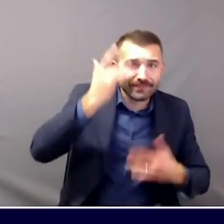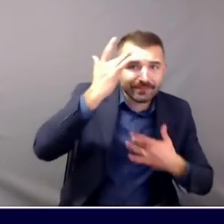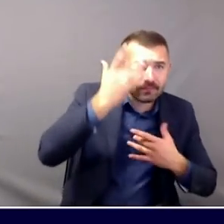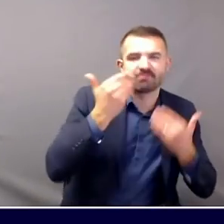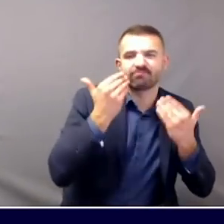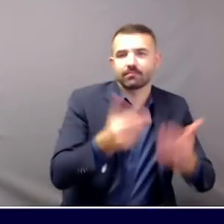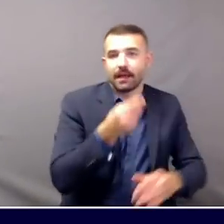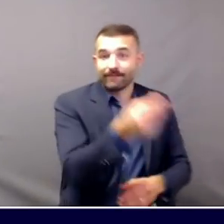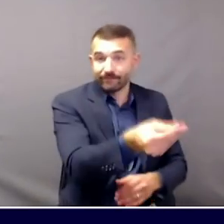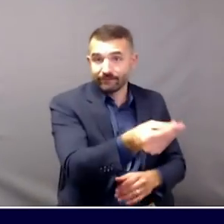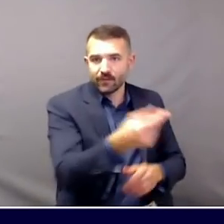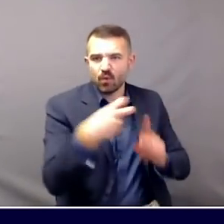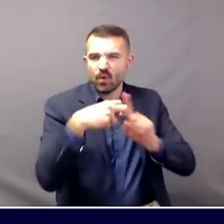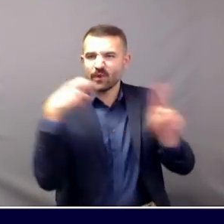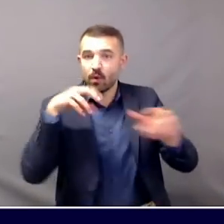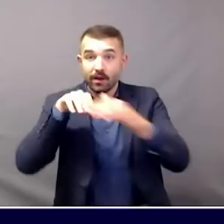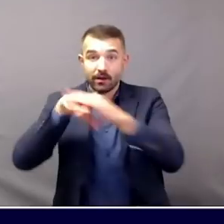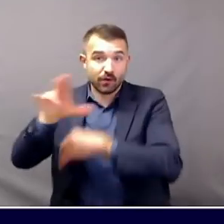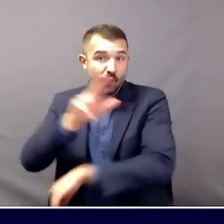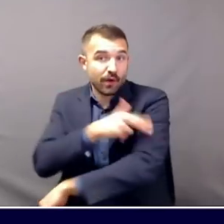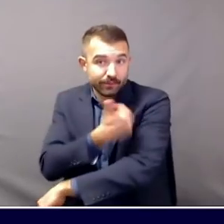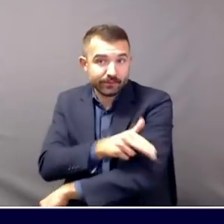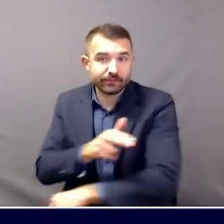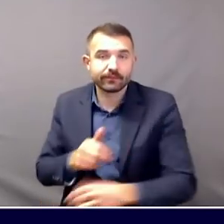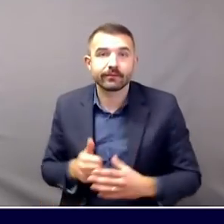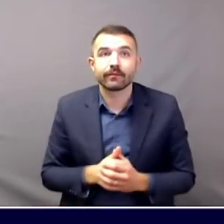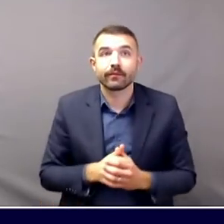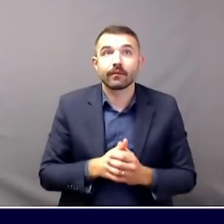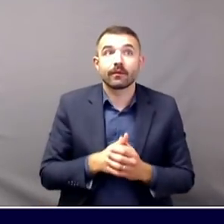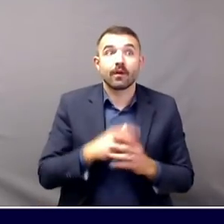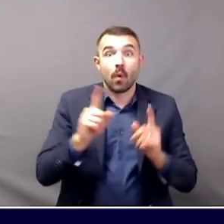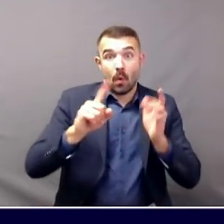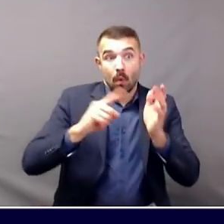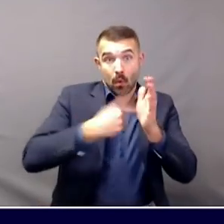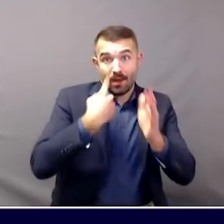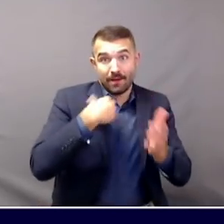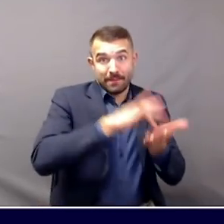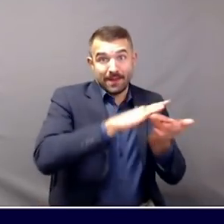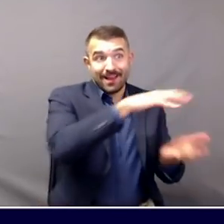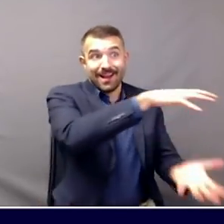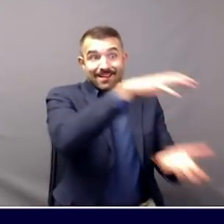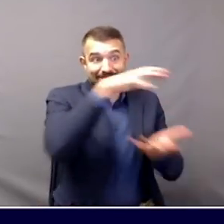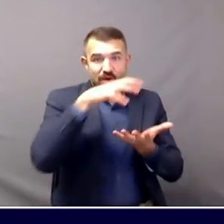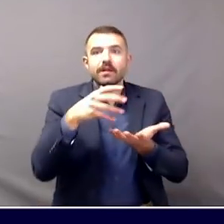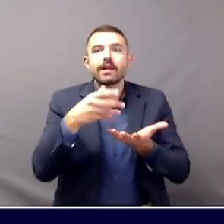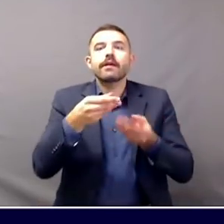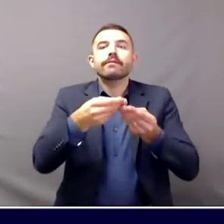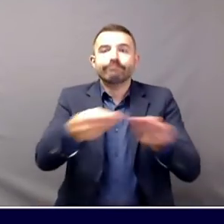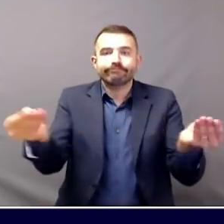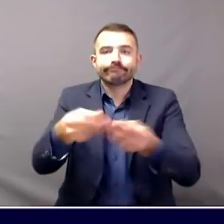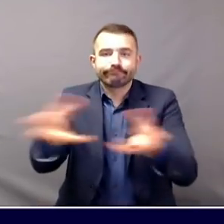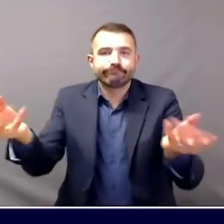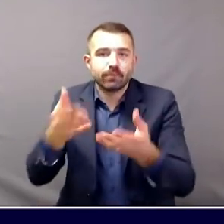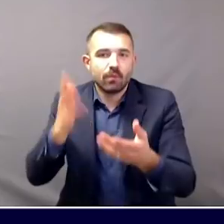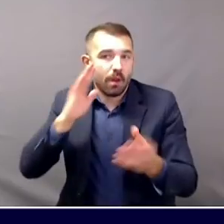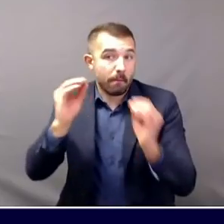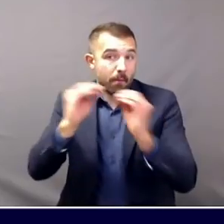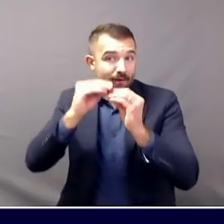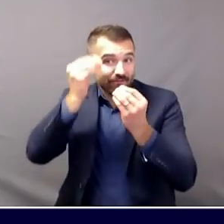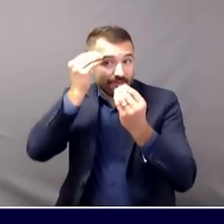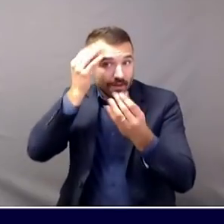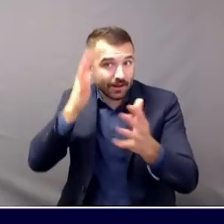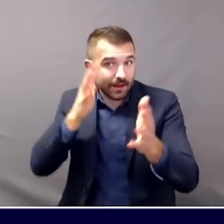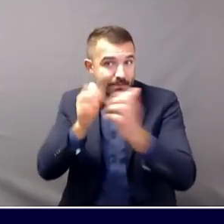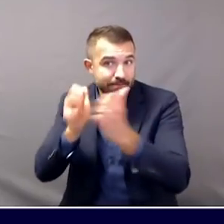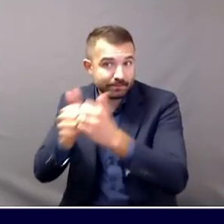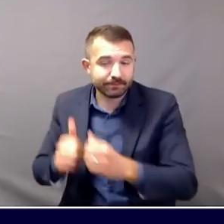everybody after the drug arrives and as we are distributing it to healthcare systems. So with that, let me just take a second now to provide a couple of